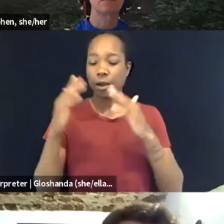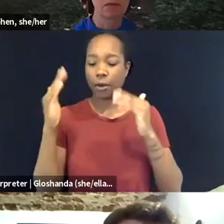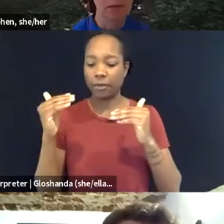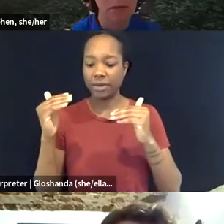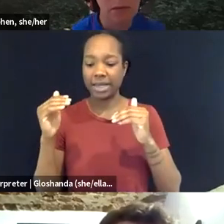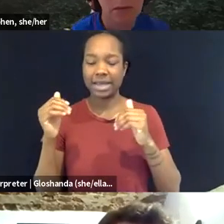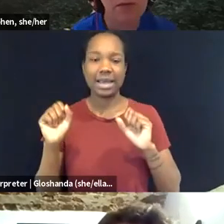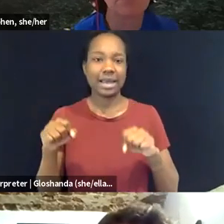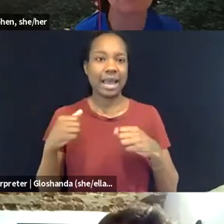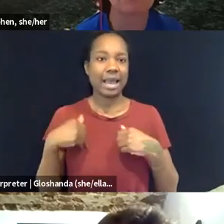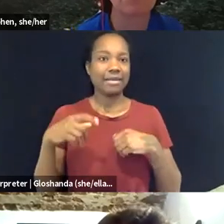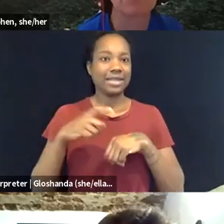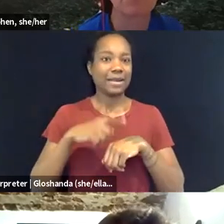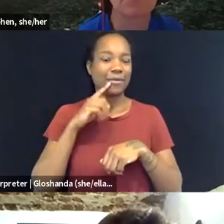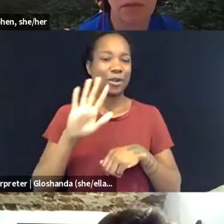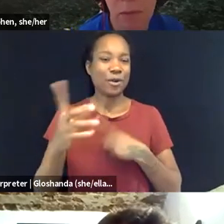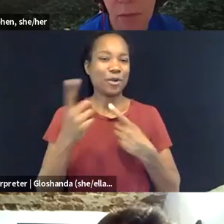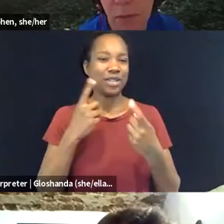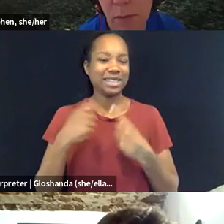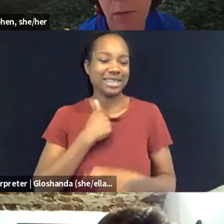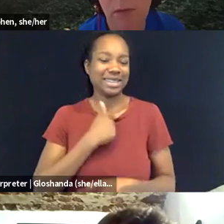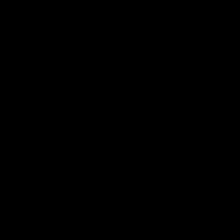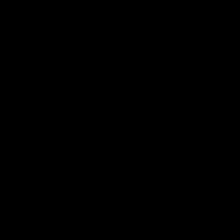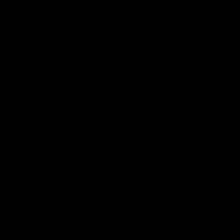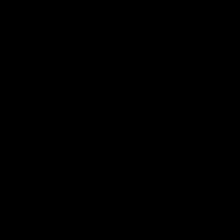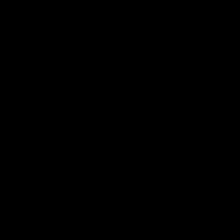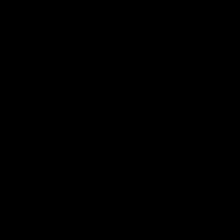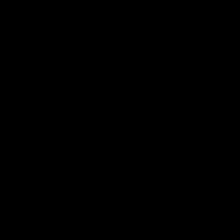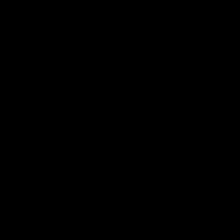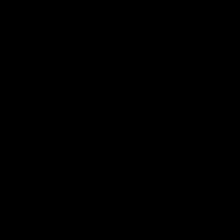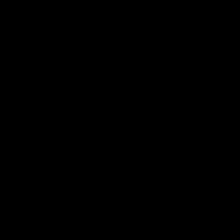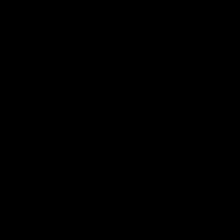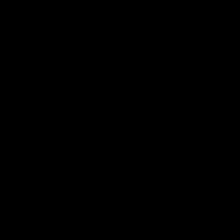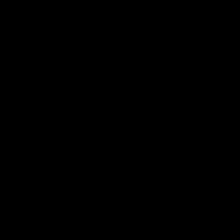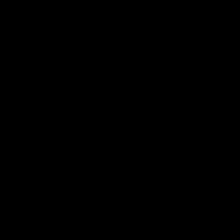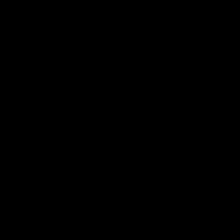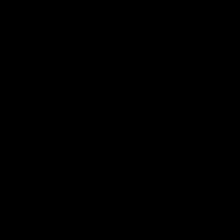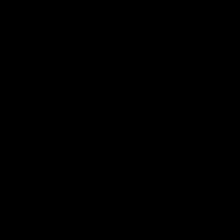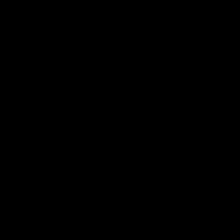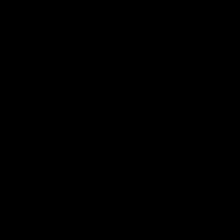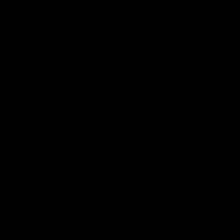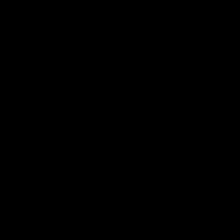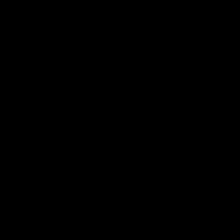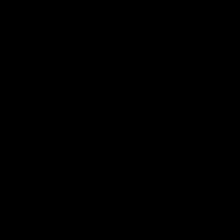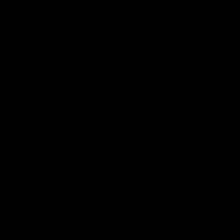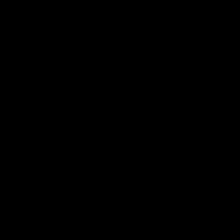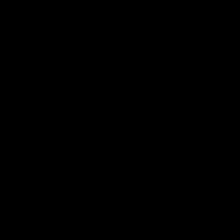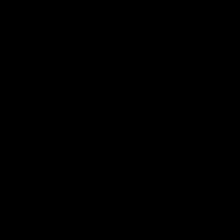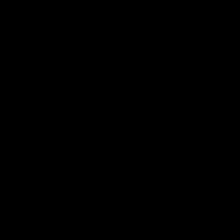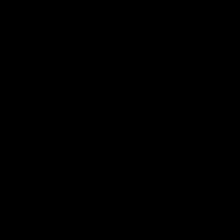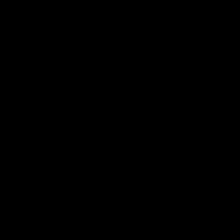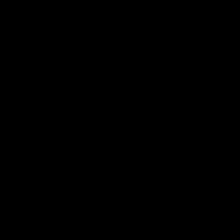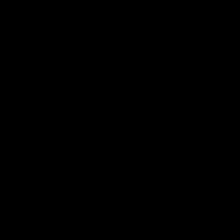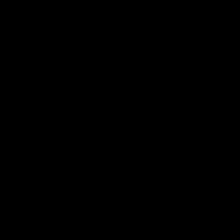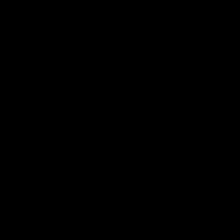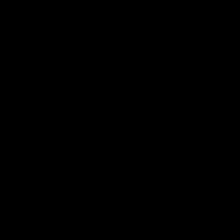little bit of time for questions. Sorry, guys. An hour is not enough for us. The struggle is